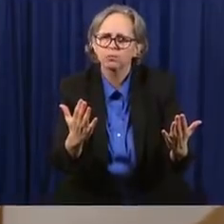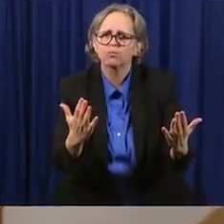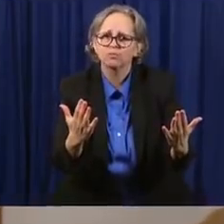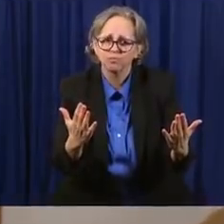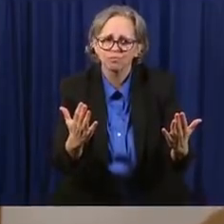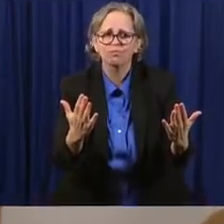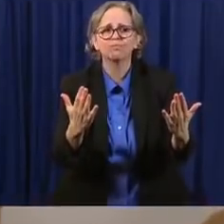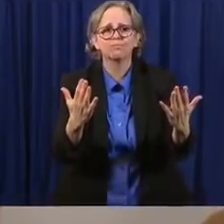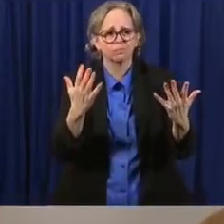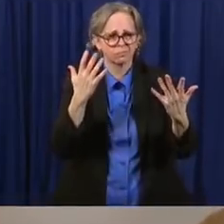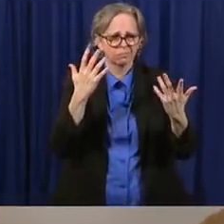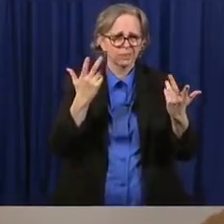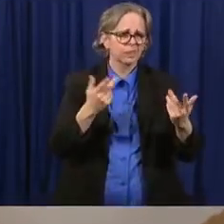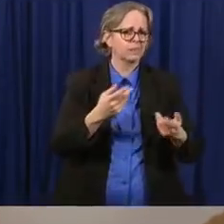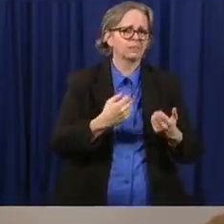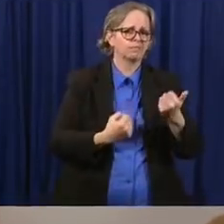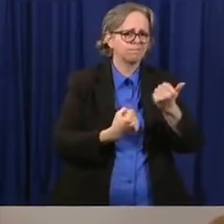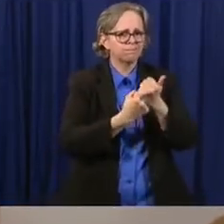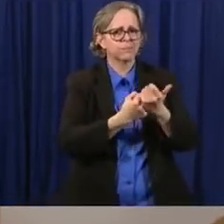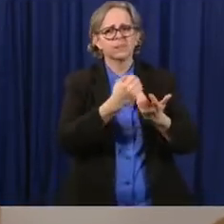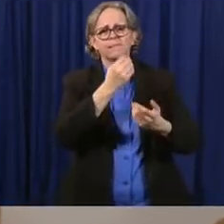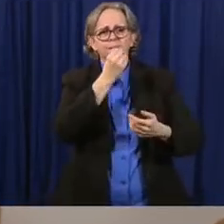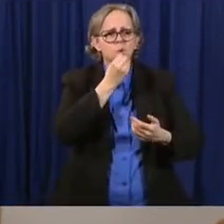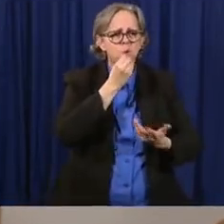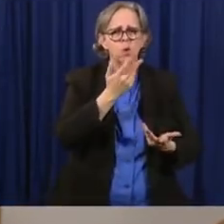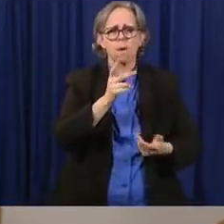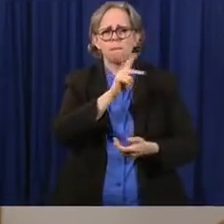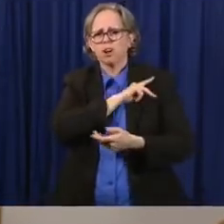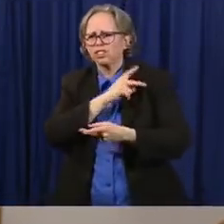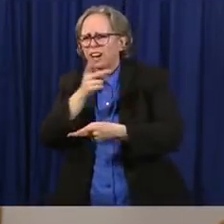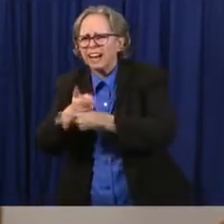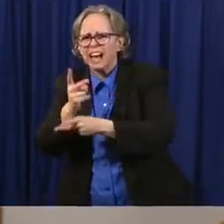items, healthcare items that they need to stay healthy.